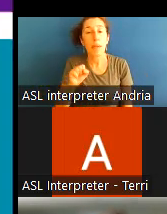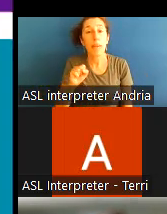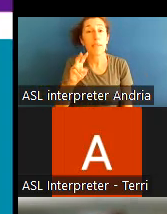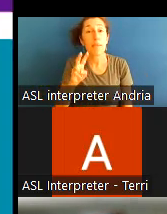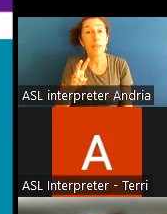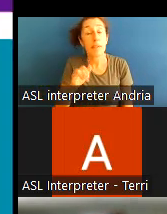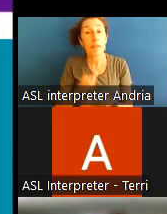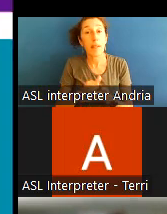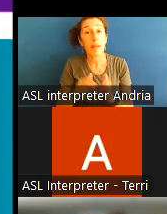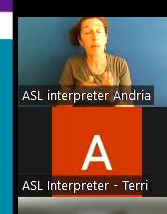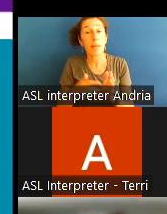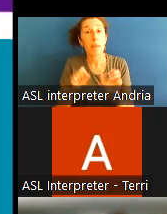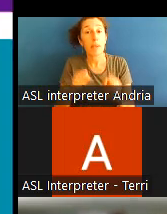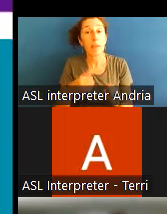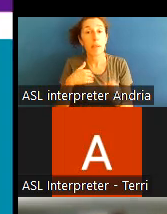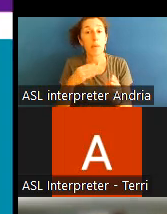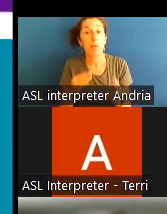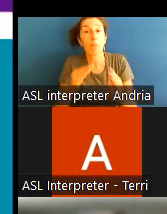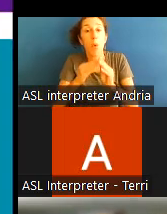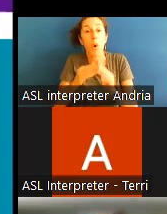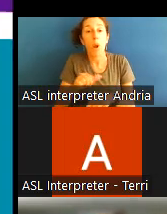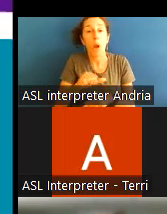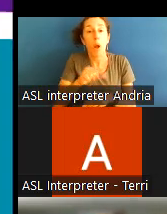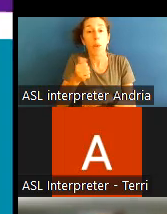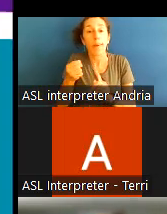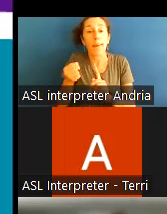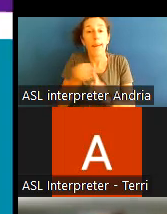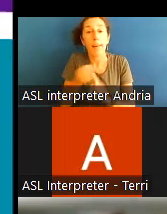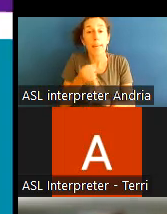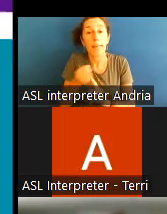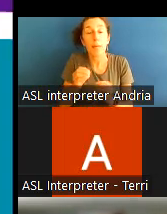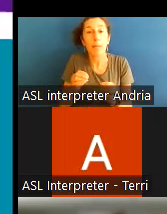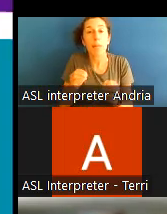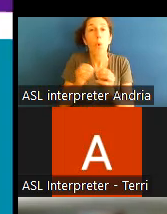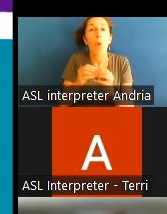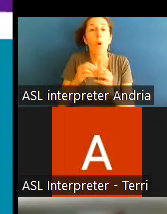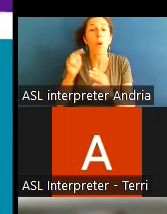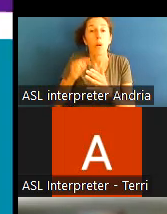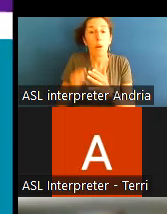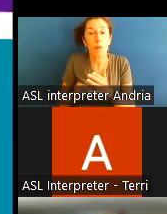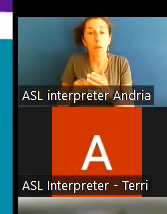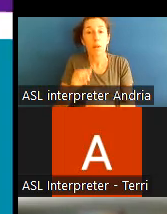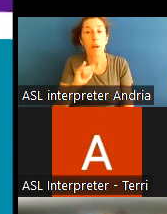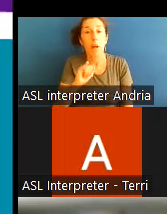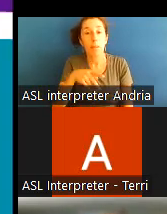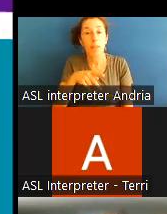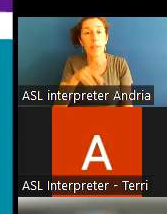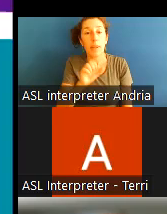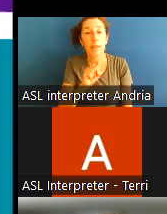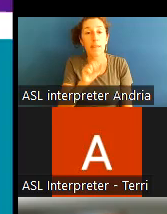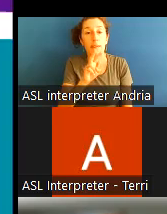could facilitate IPSV. Links between psychological abuse and IPSV led women to feeling violated